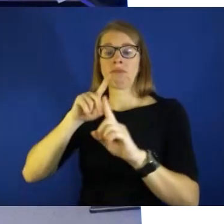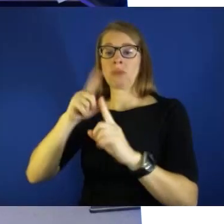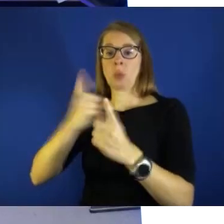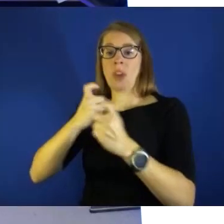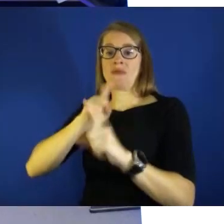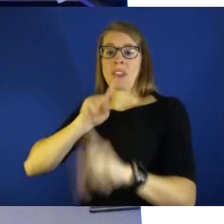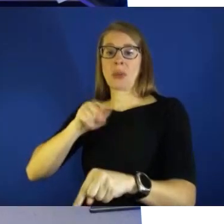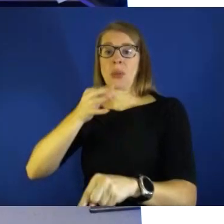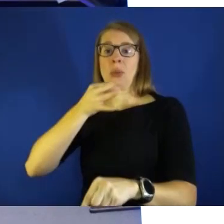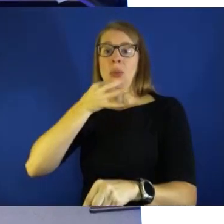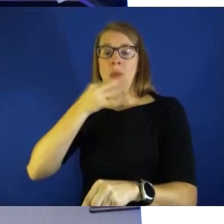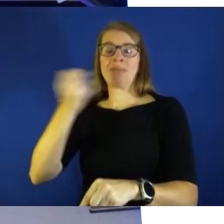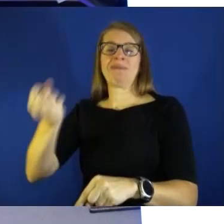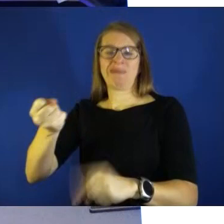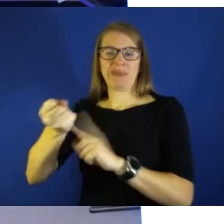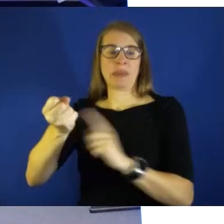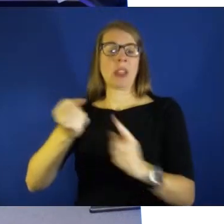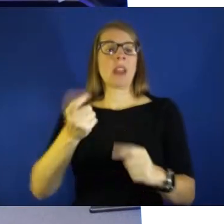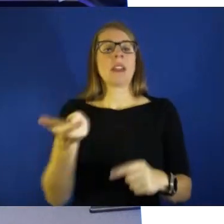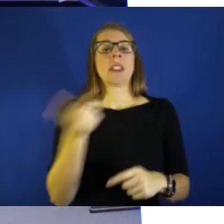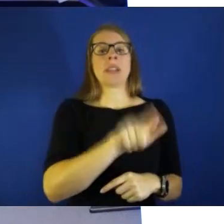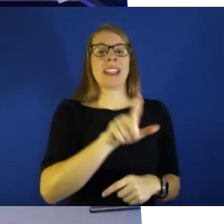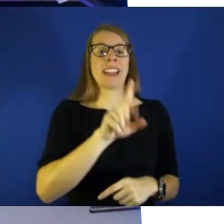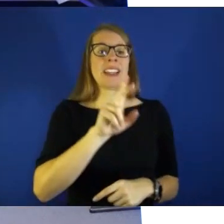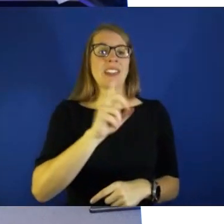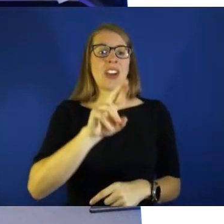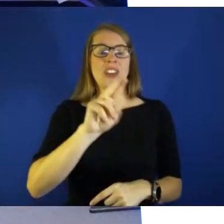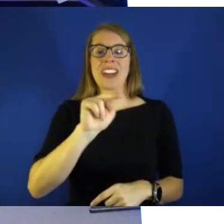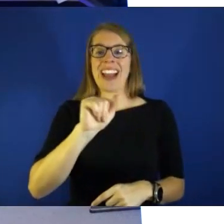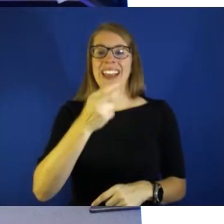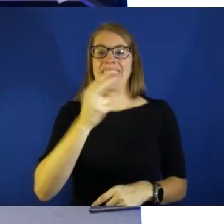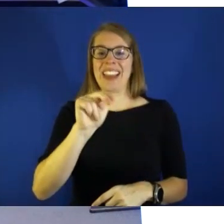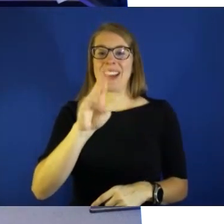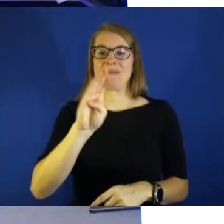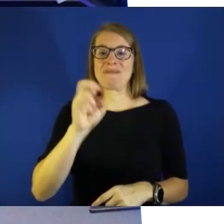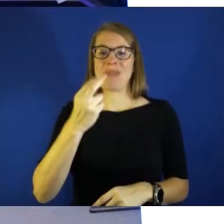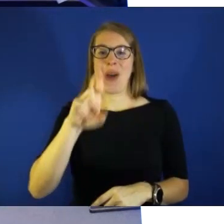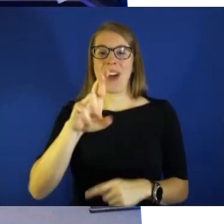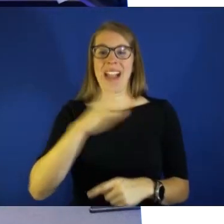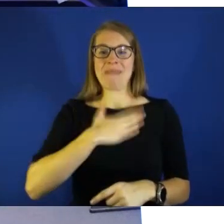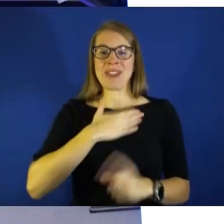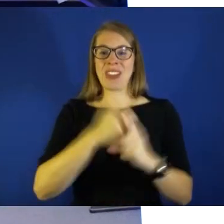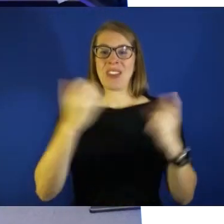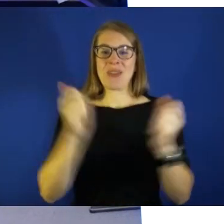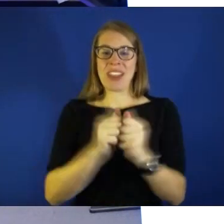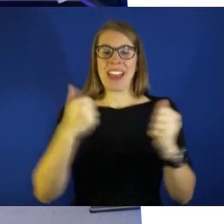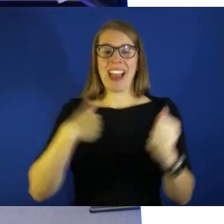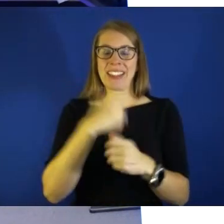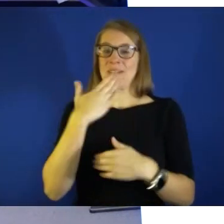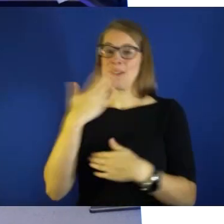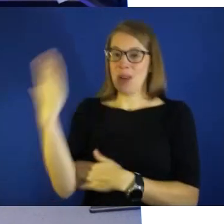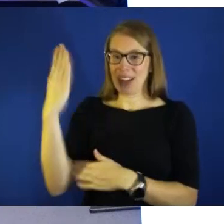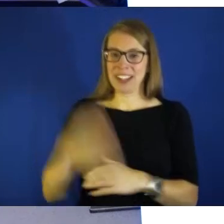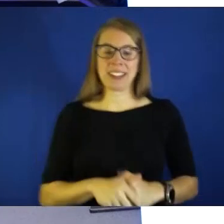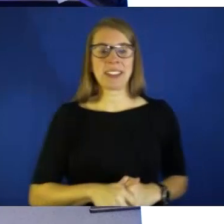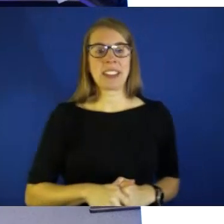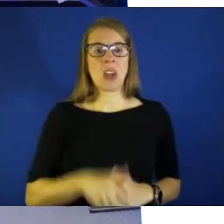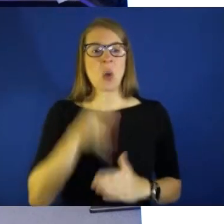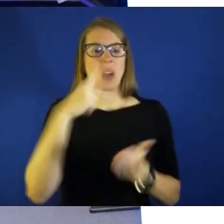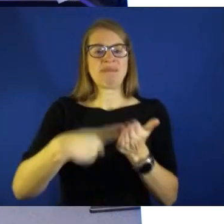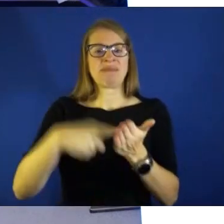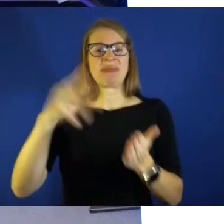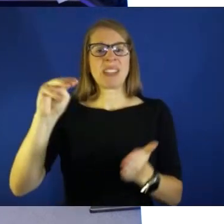Nathan Bahr from Infectious Diseases here at the health system. Good morning. Glad you're with us. Good morning. So we're going to talk about monoclonal antibodies here in just a moment, but just a couple